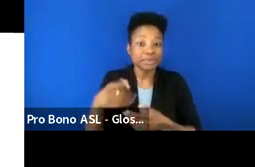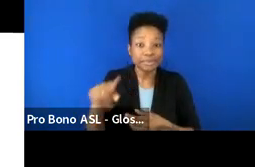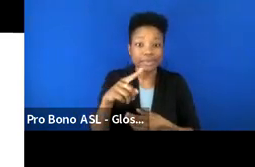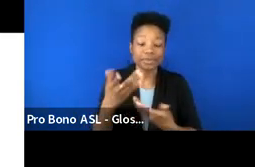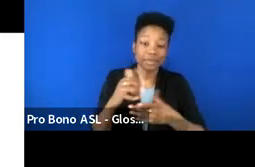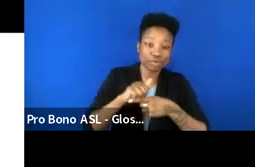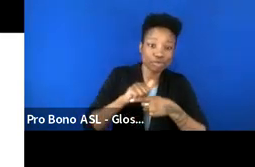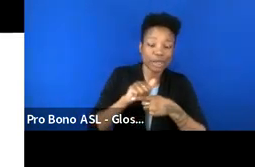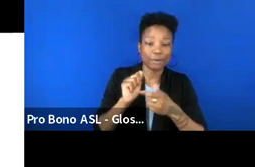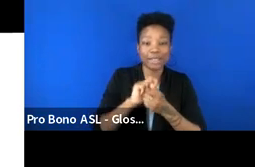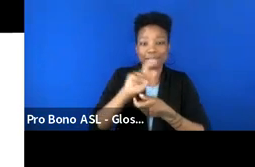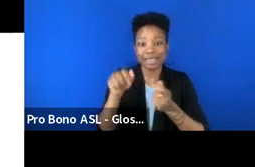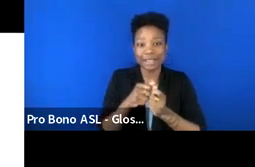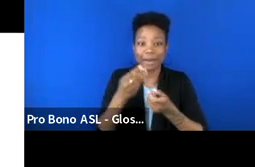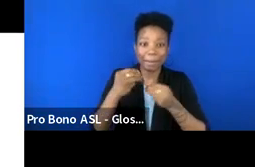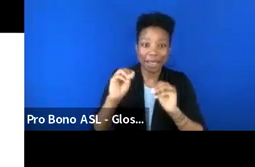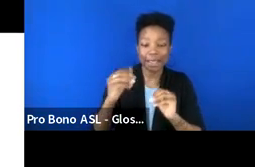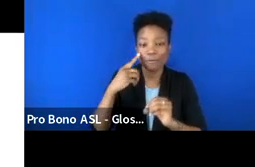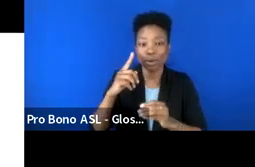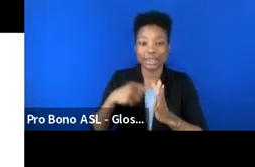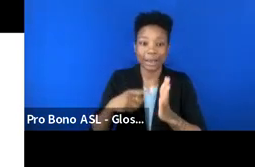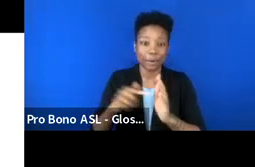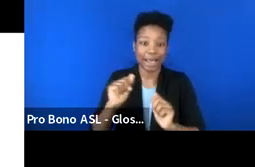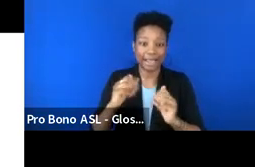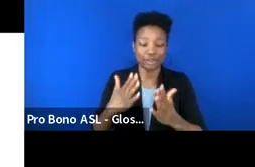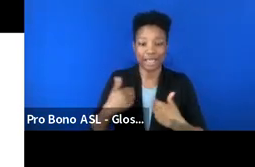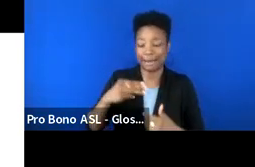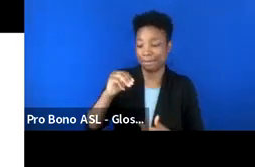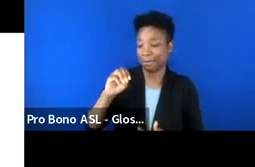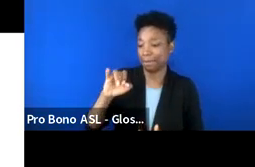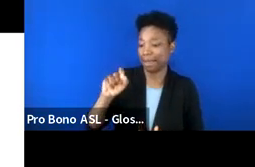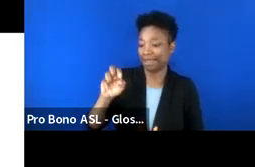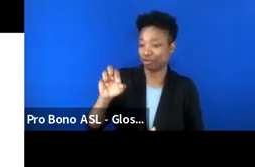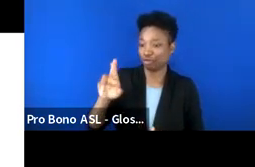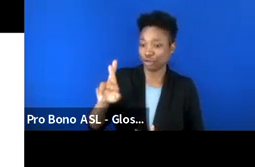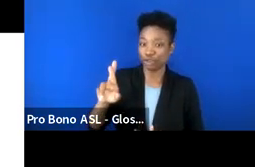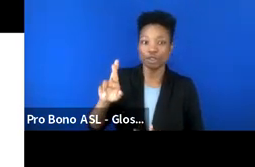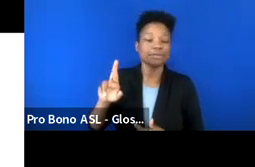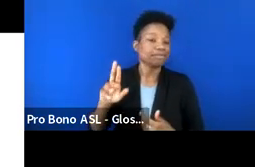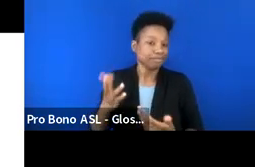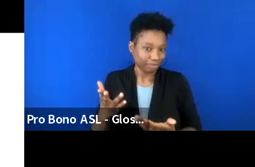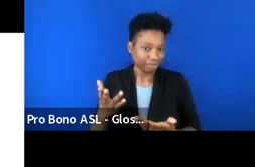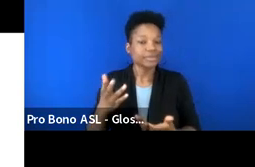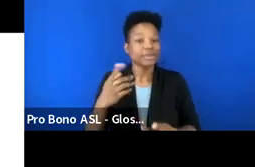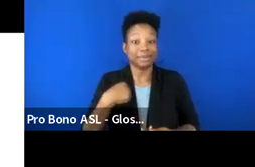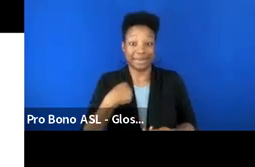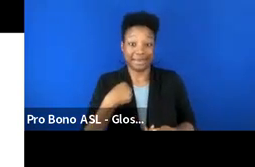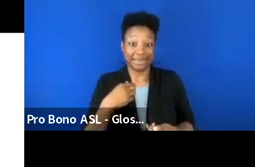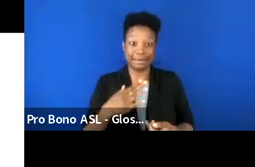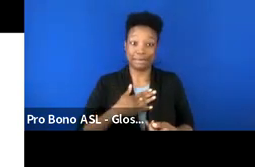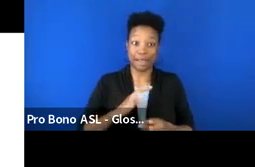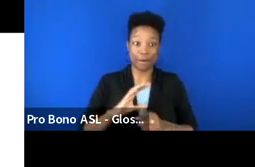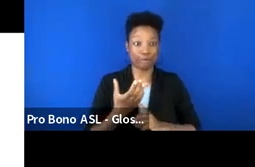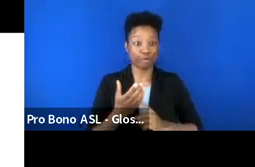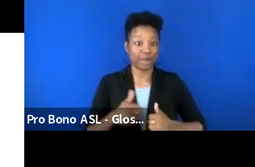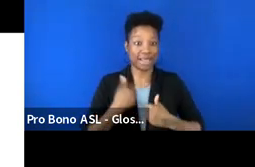about Meisner, the method, for example. A specific cultural life experience that shaped me is growing up in New York City. So